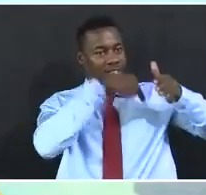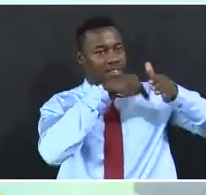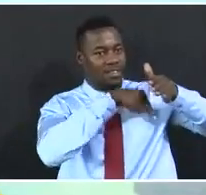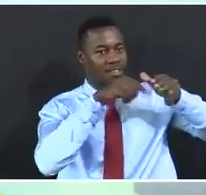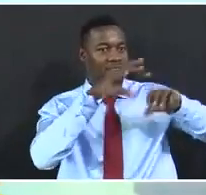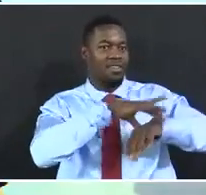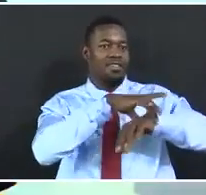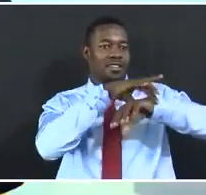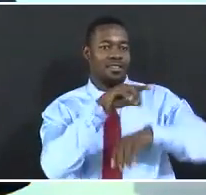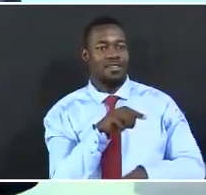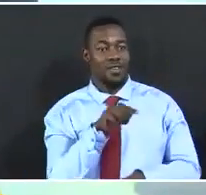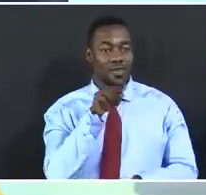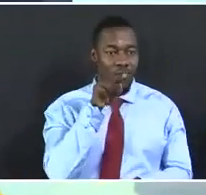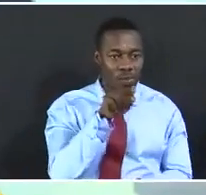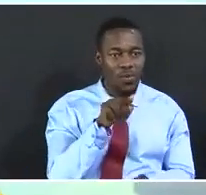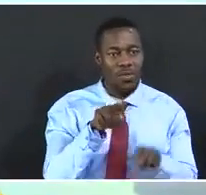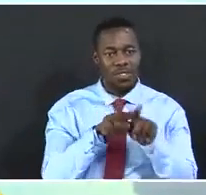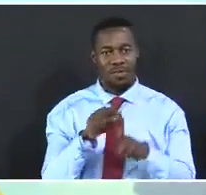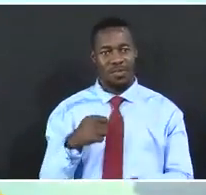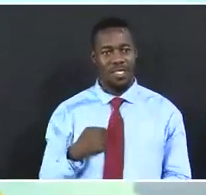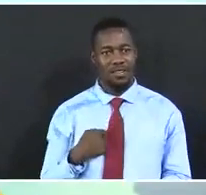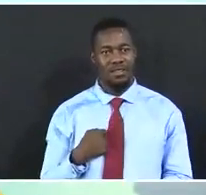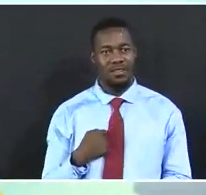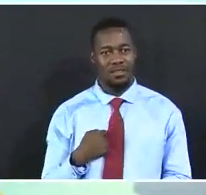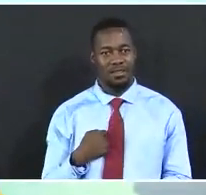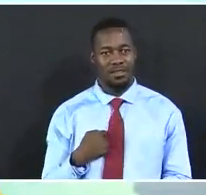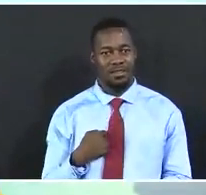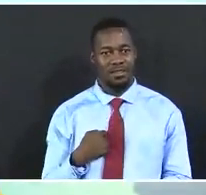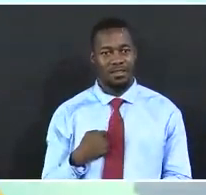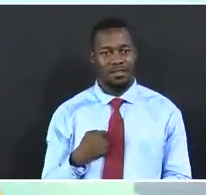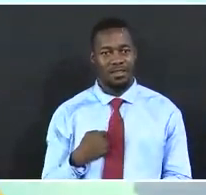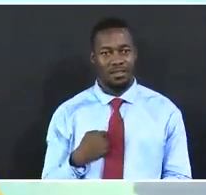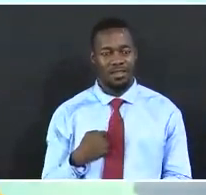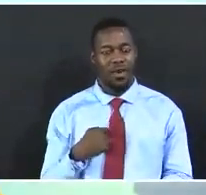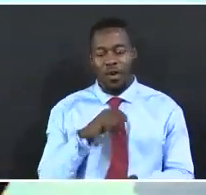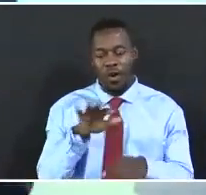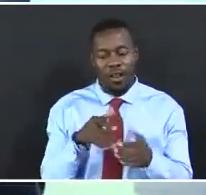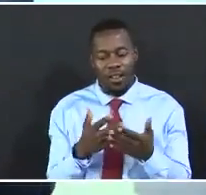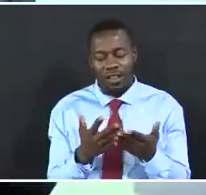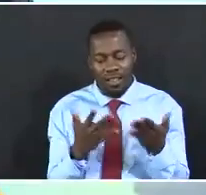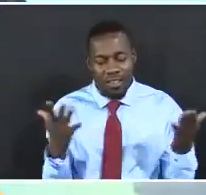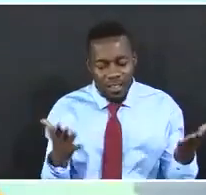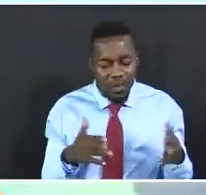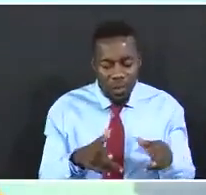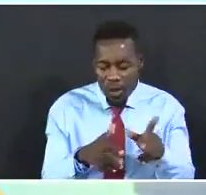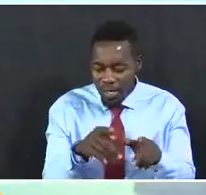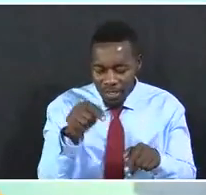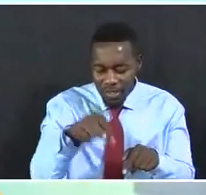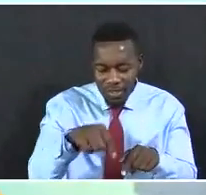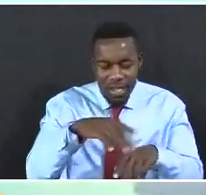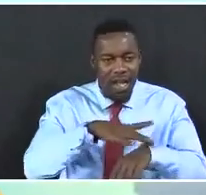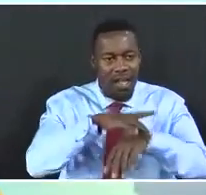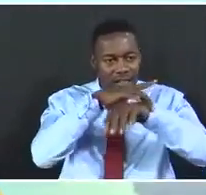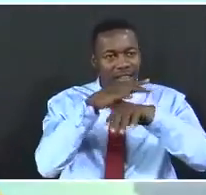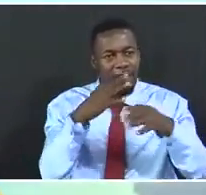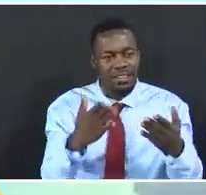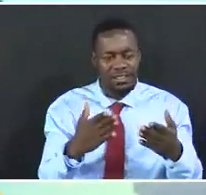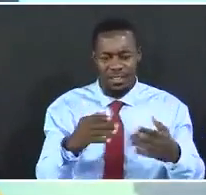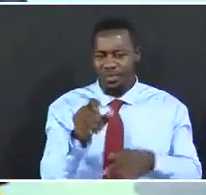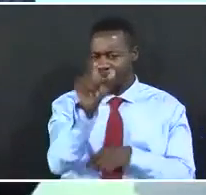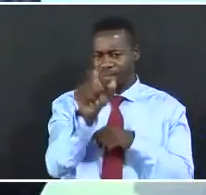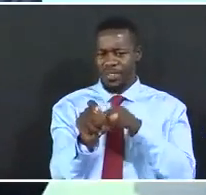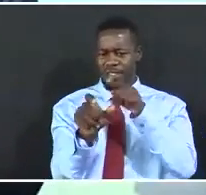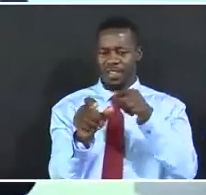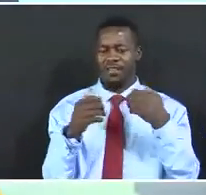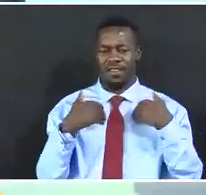me, and there are many things that you walk around with, your eyes, your ears, your hands,